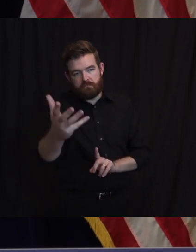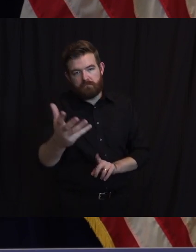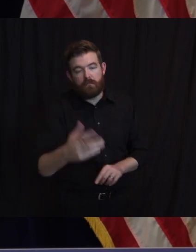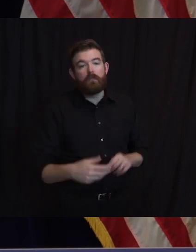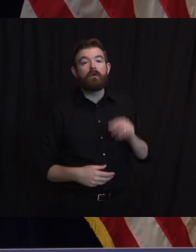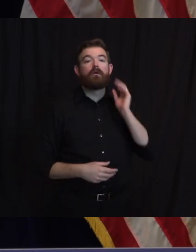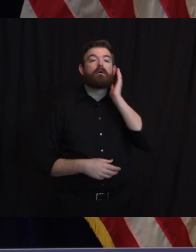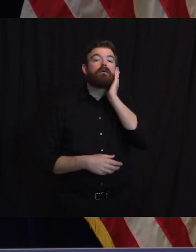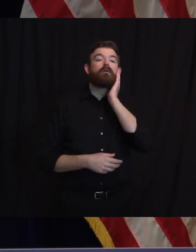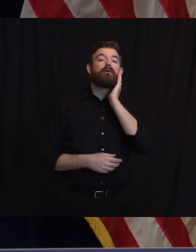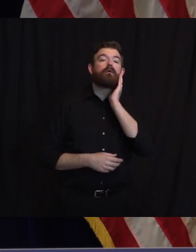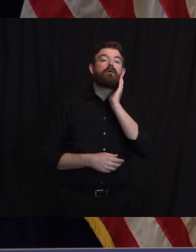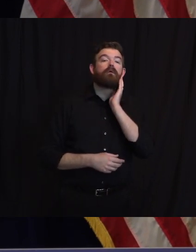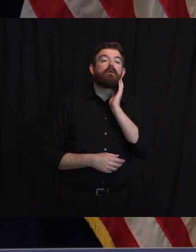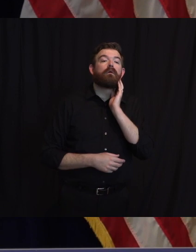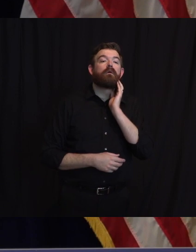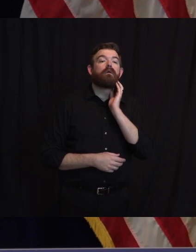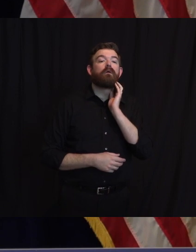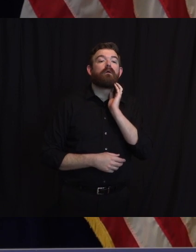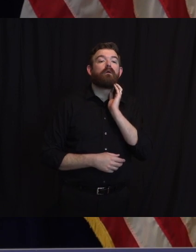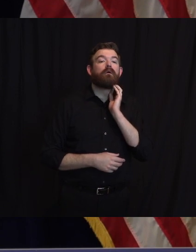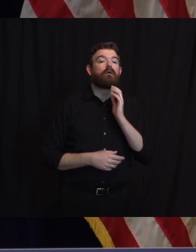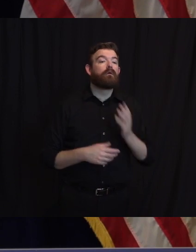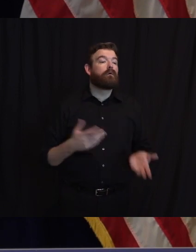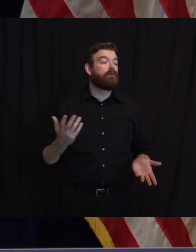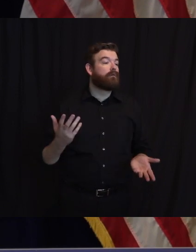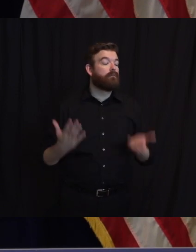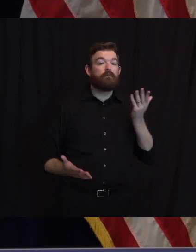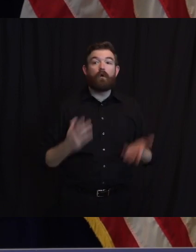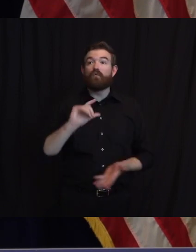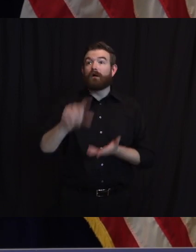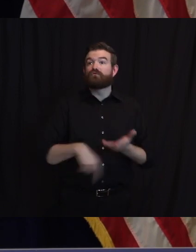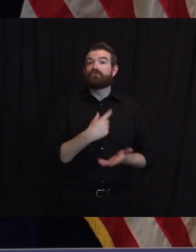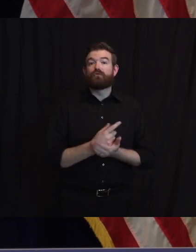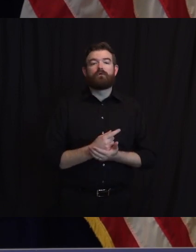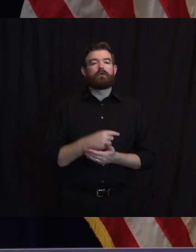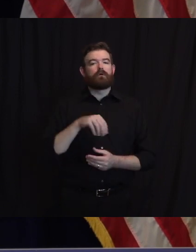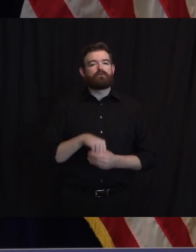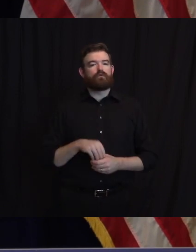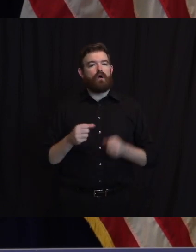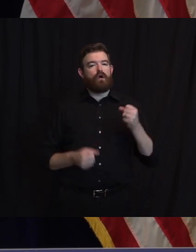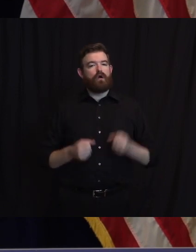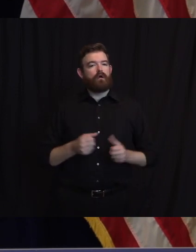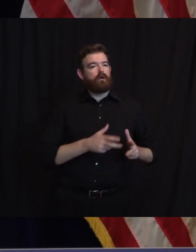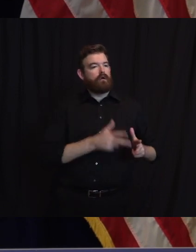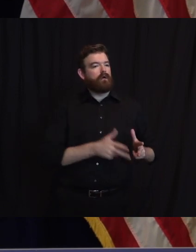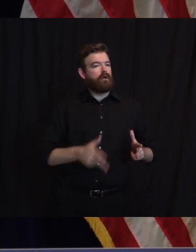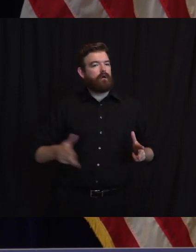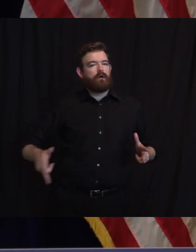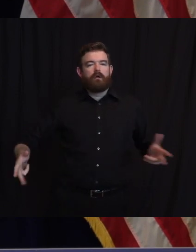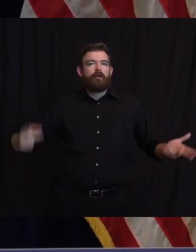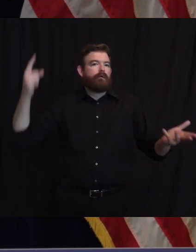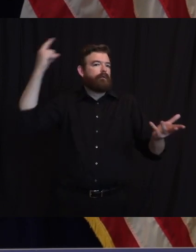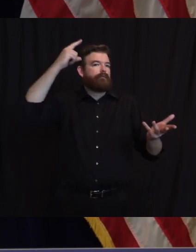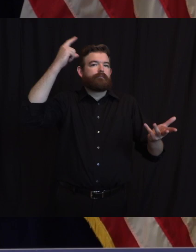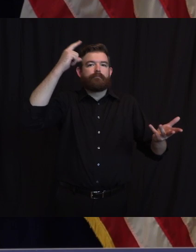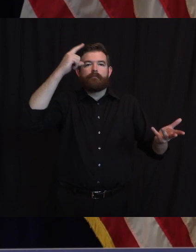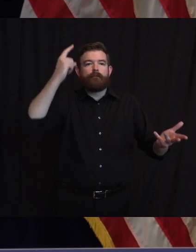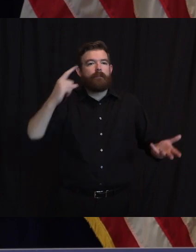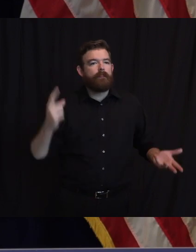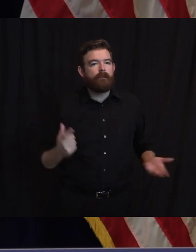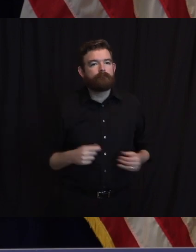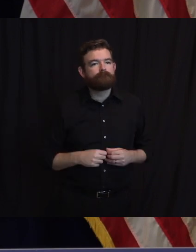our executive order on graduations, or the tweak on graduations, was physical standing, sitting on a football